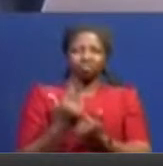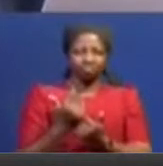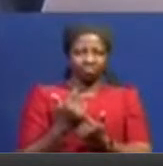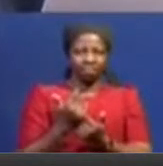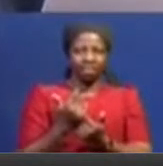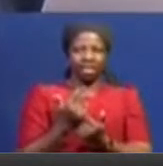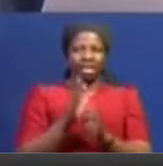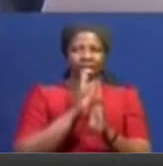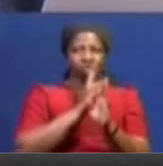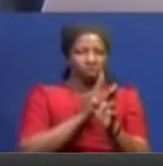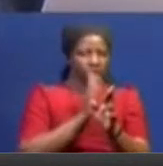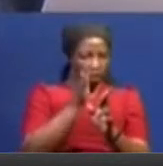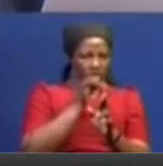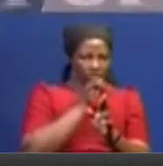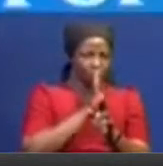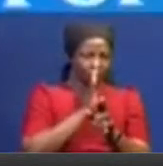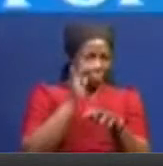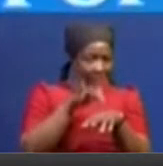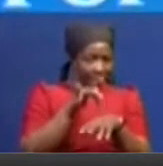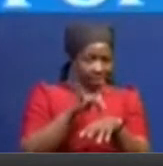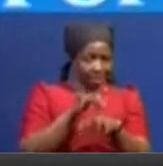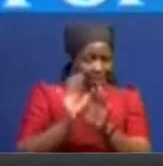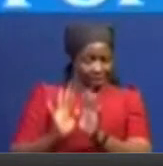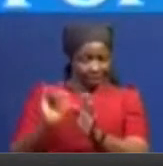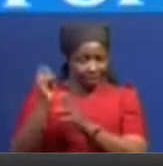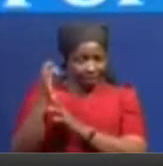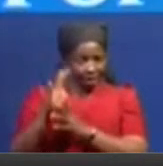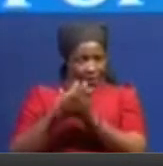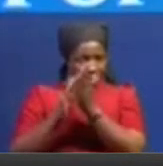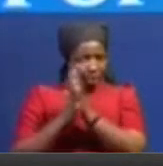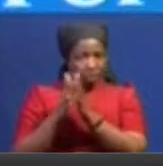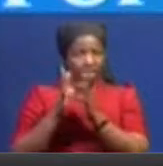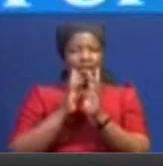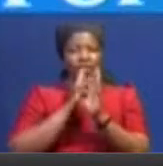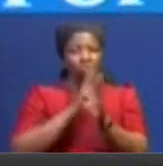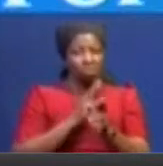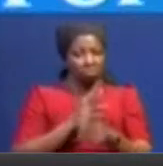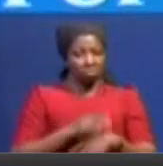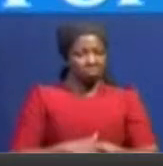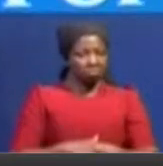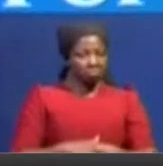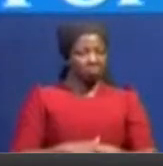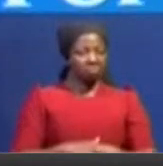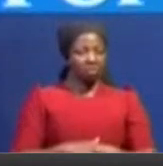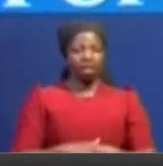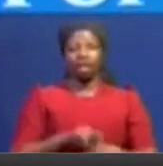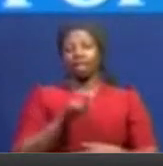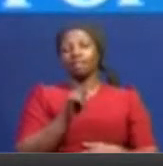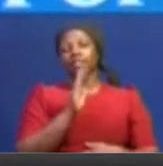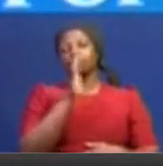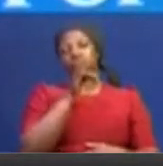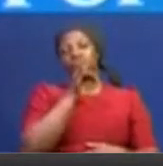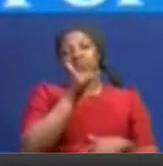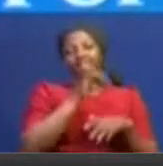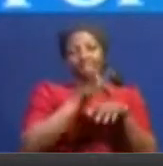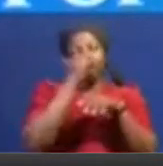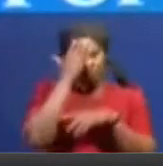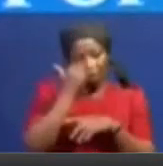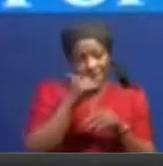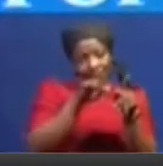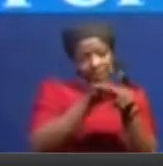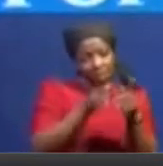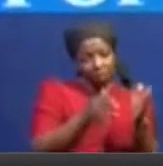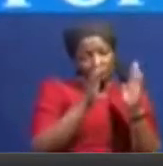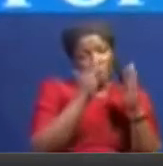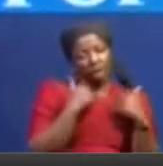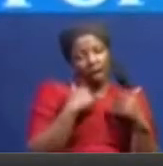result? I don't think that would affect the legitimacy, because it's the same way. We have a dissenting